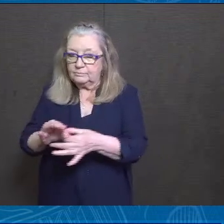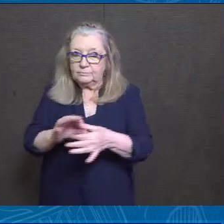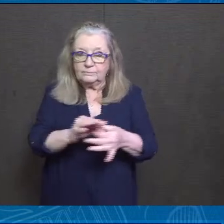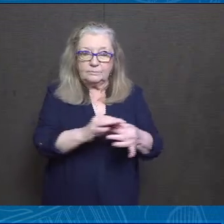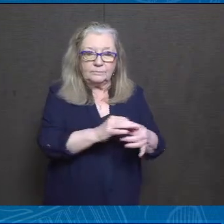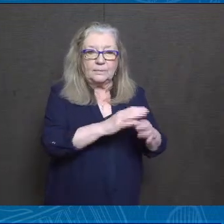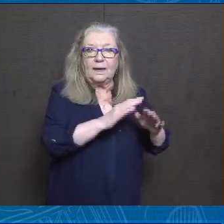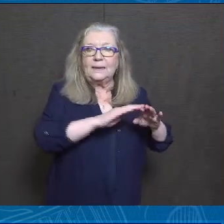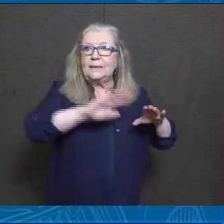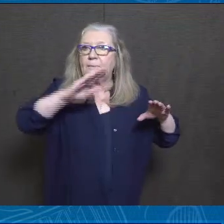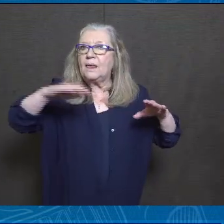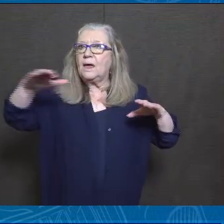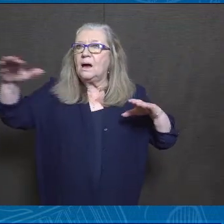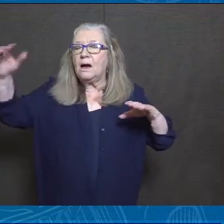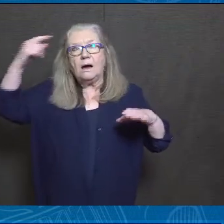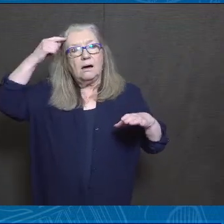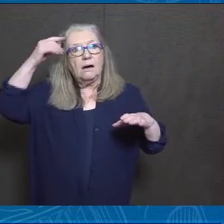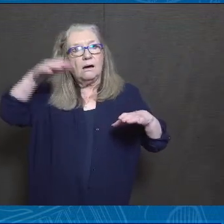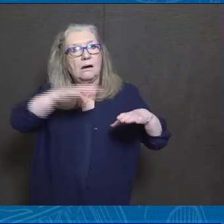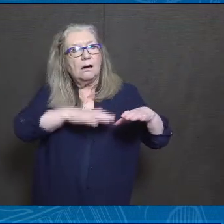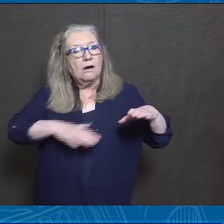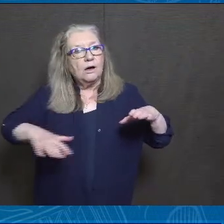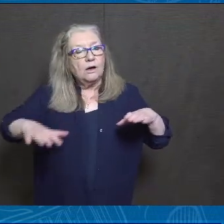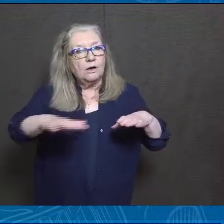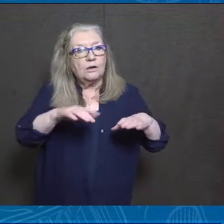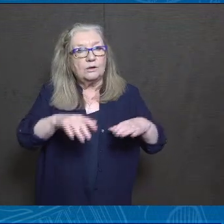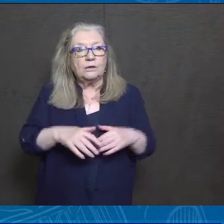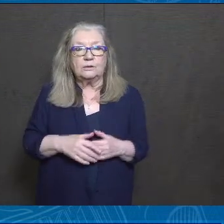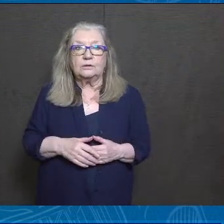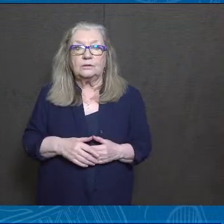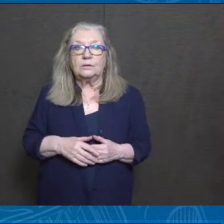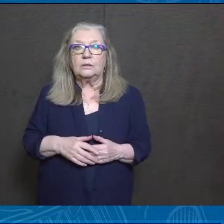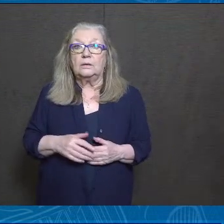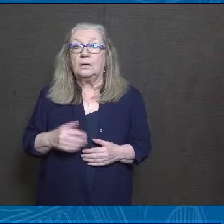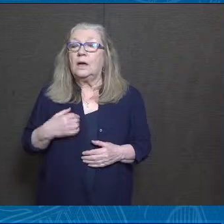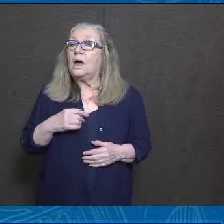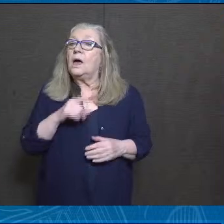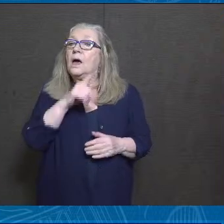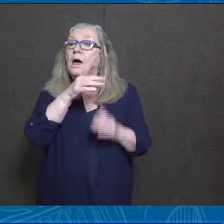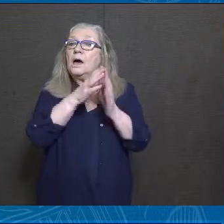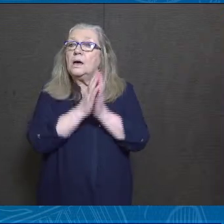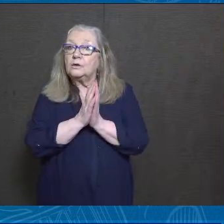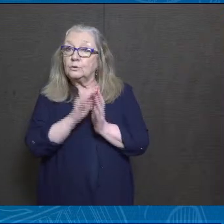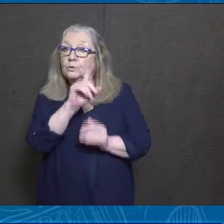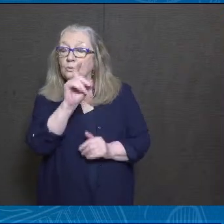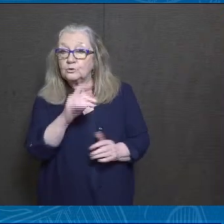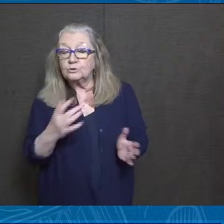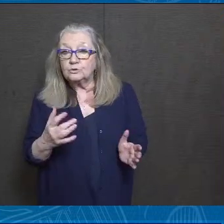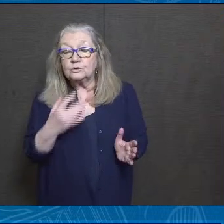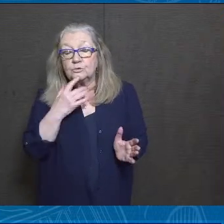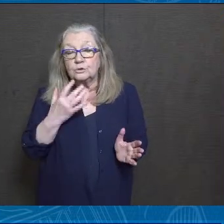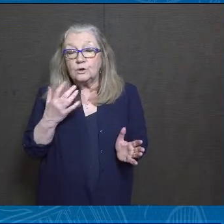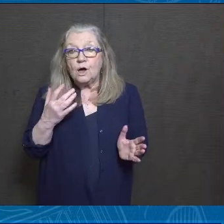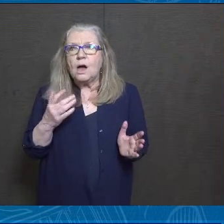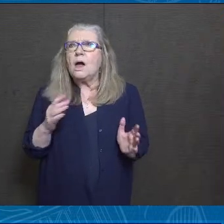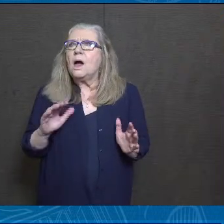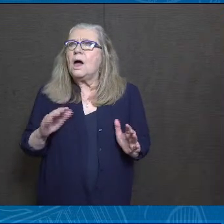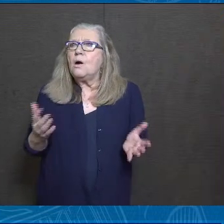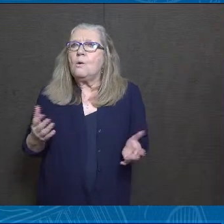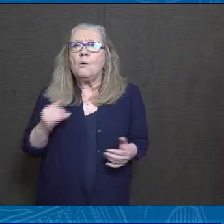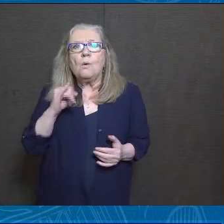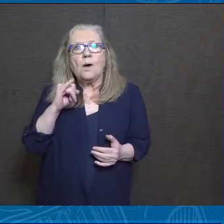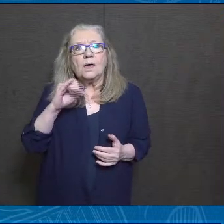Himalayas. And the question we have asked her is, how has the